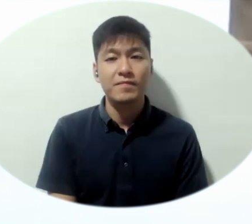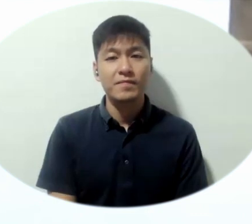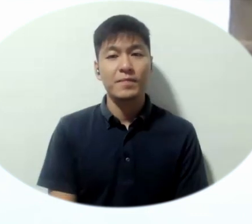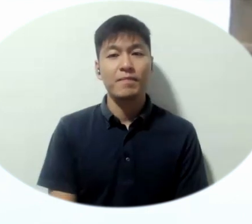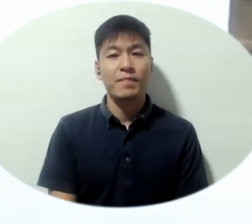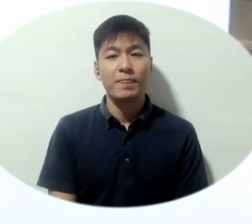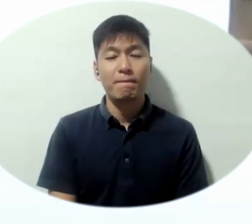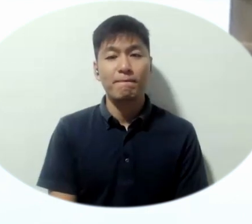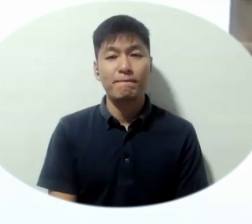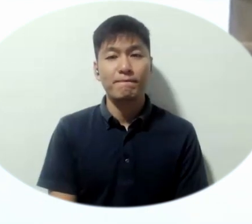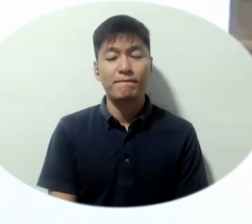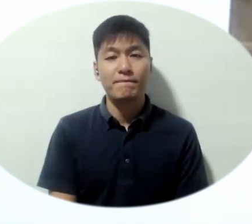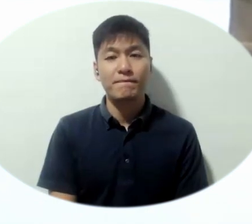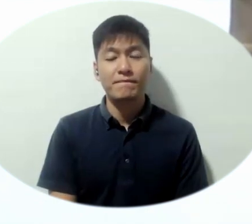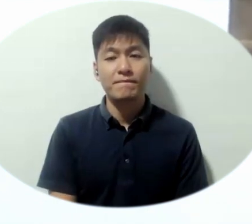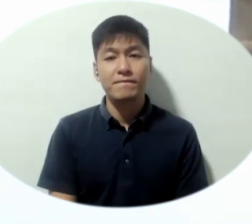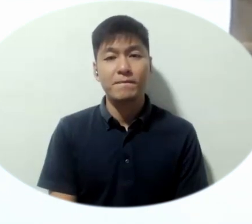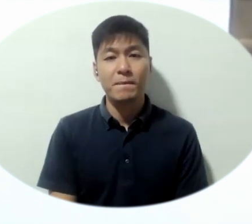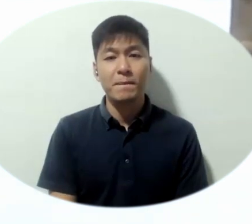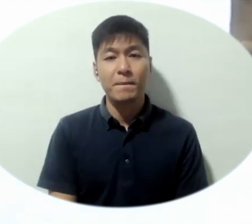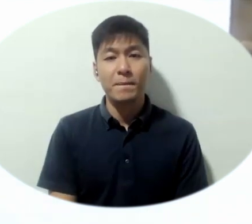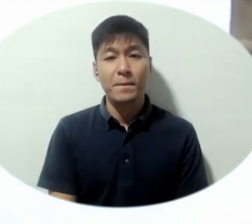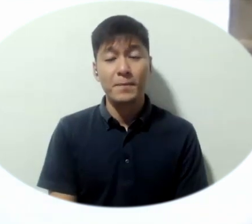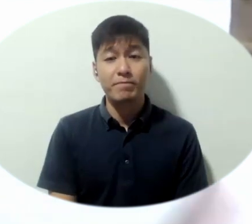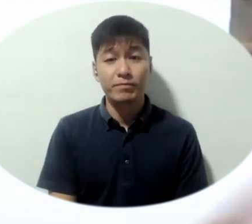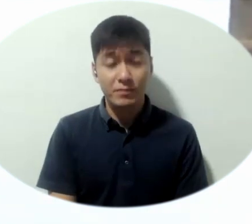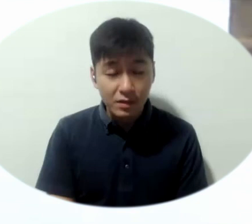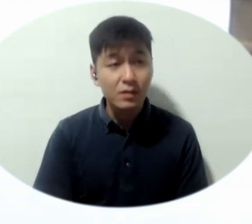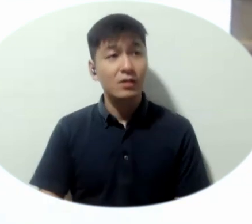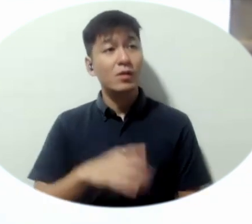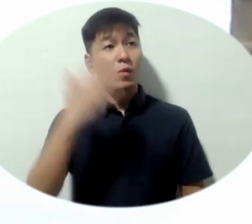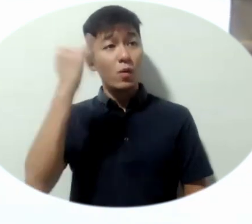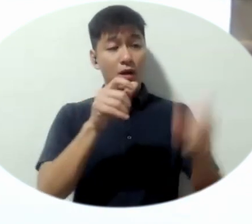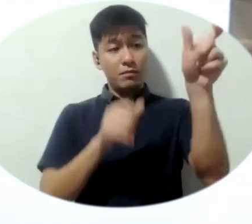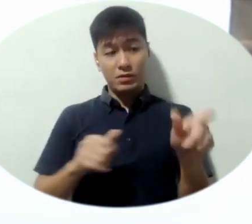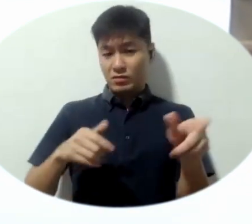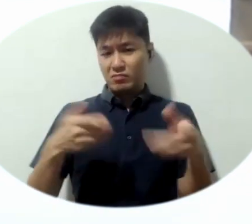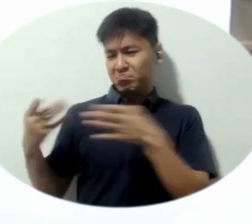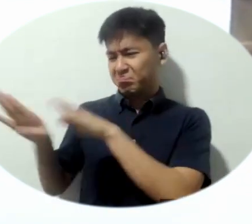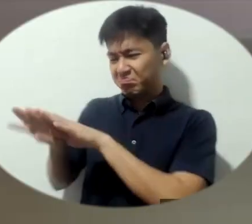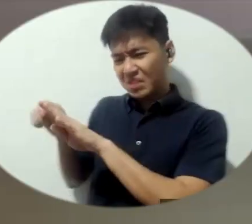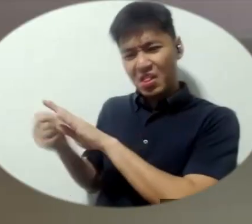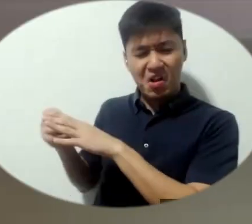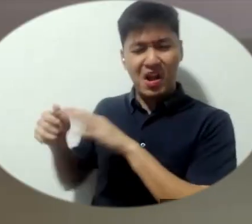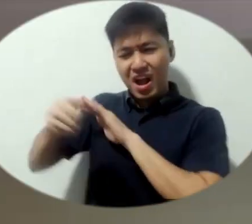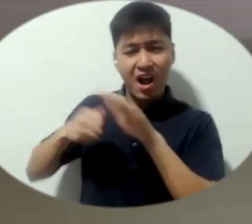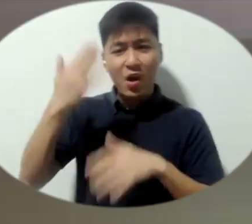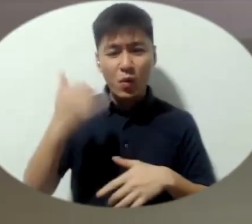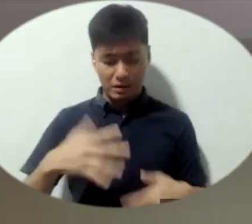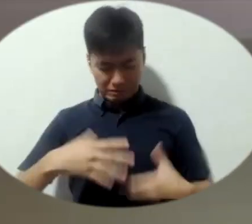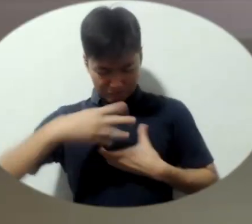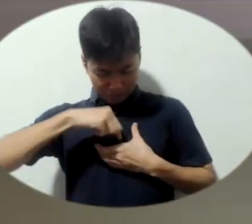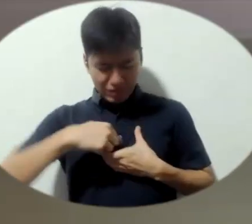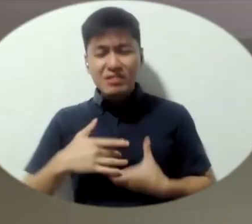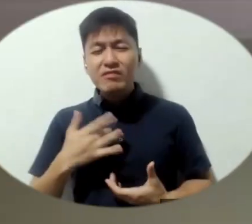not well inside, because it's a feeling of guilt, it's a feeling of care burden. Truly. So it's a lot